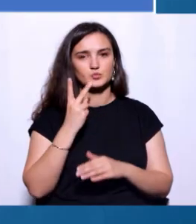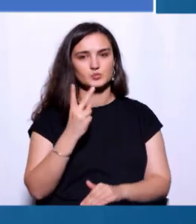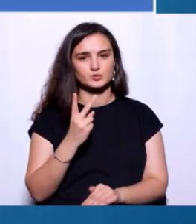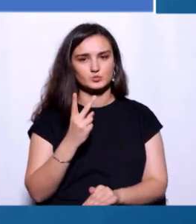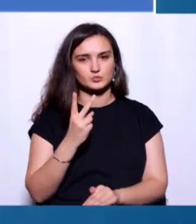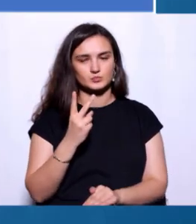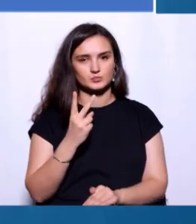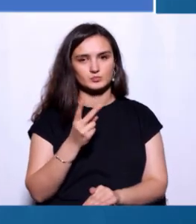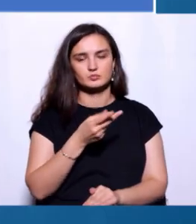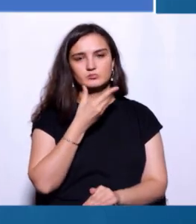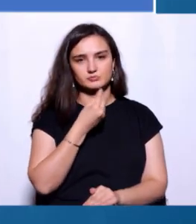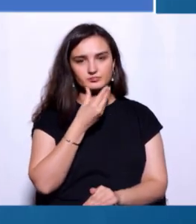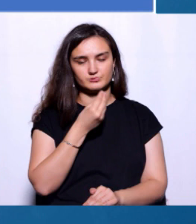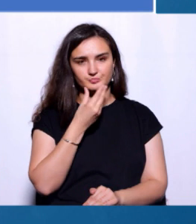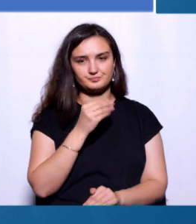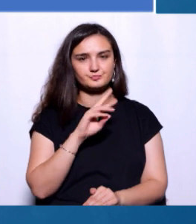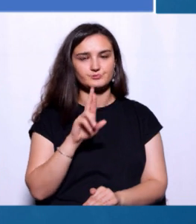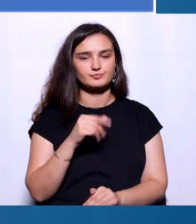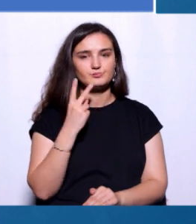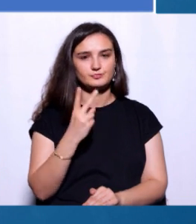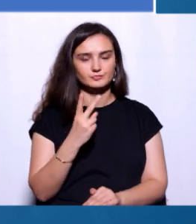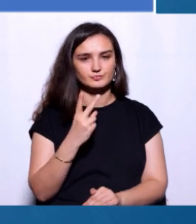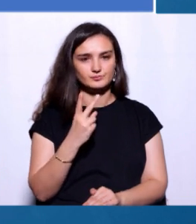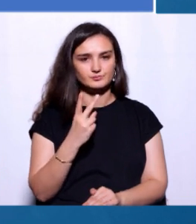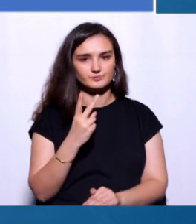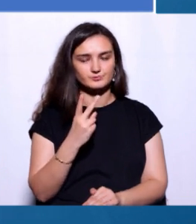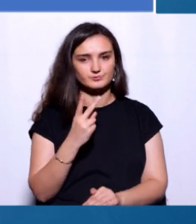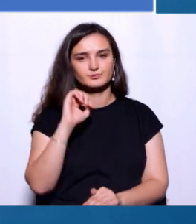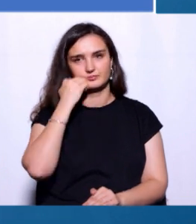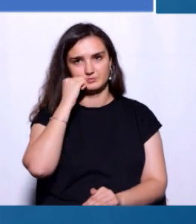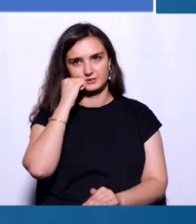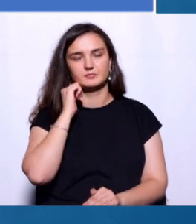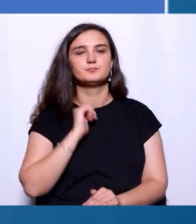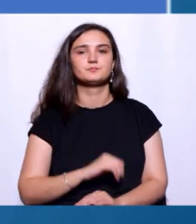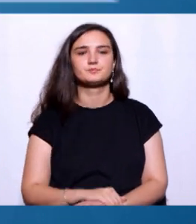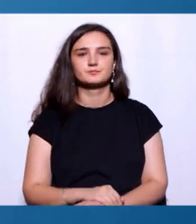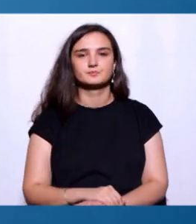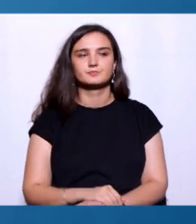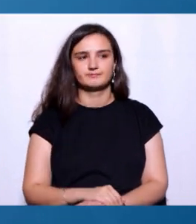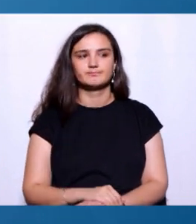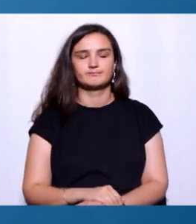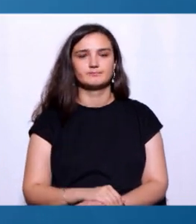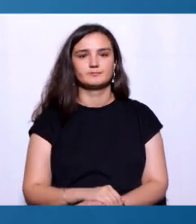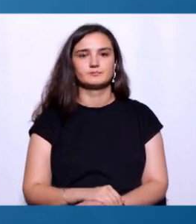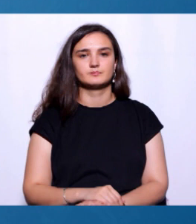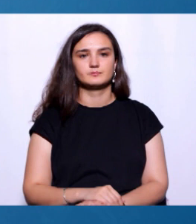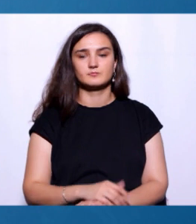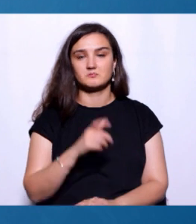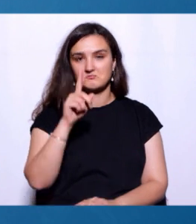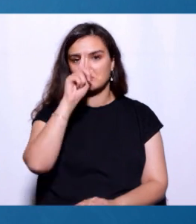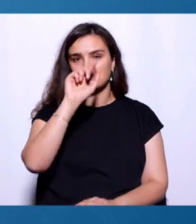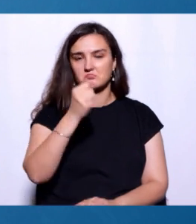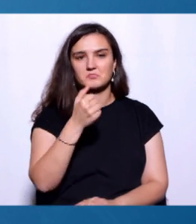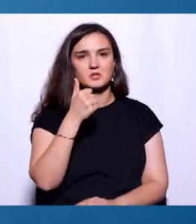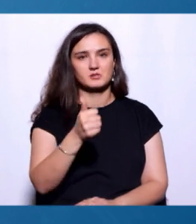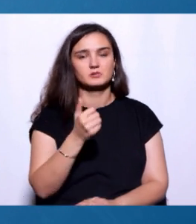two grandfathers and two grandmothers. Okay. You have such a good memory.